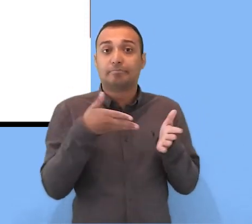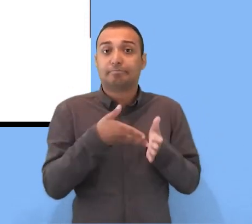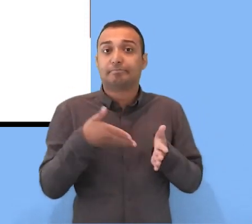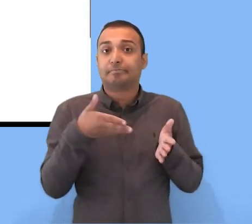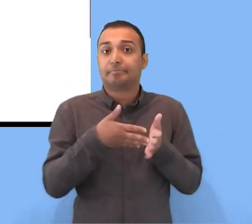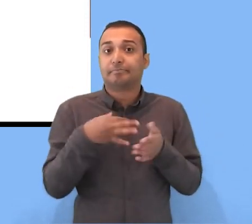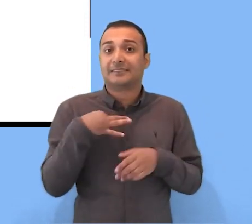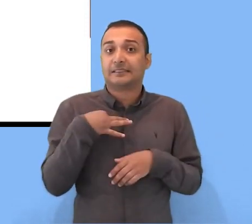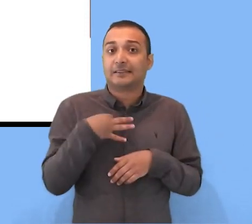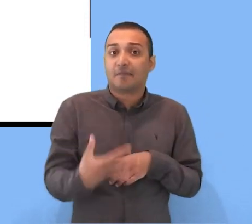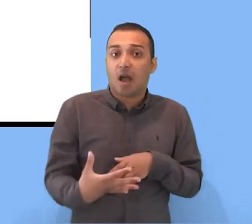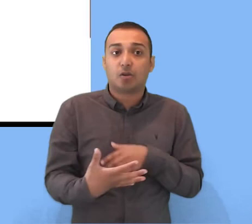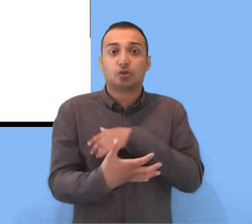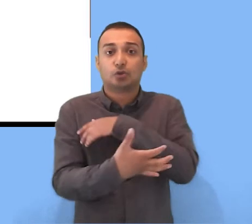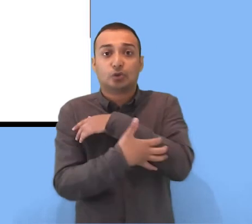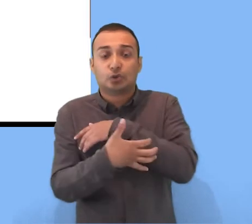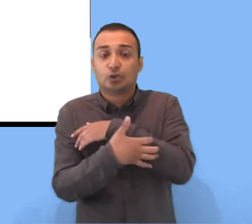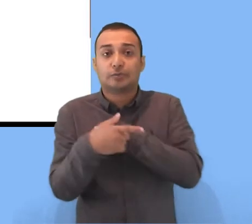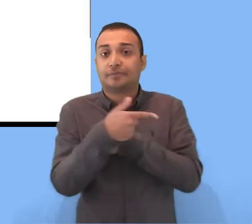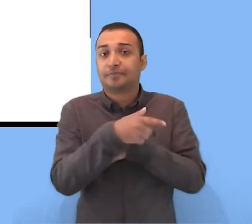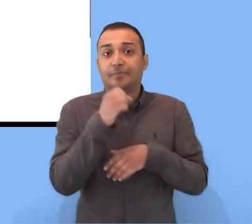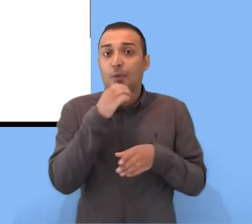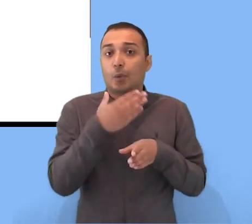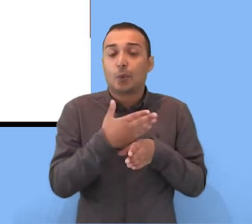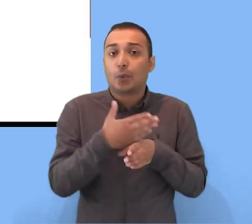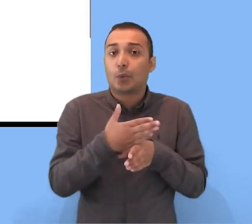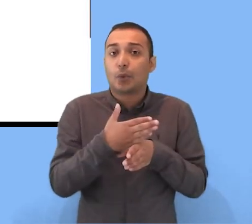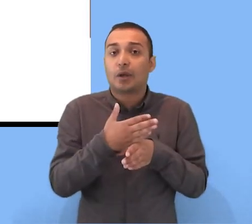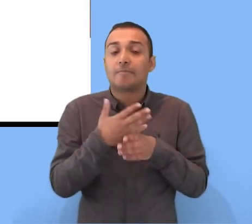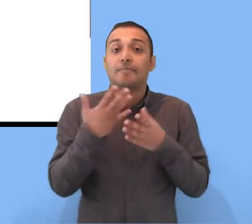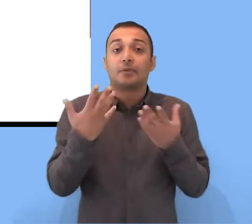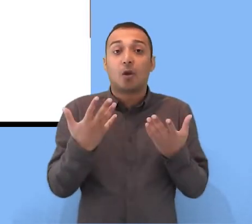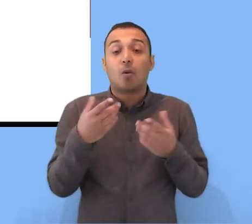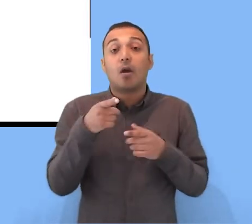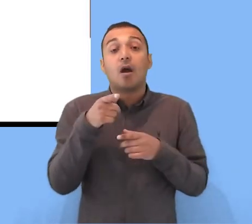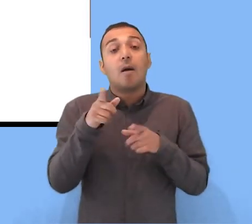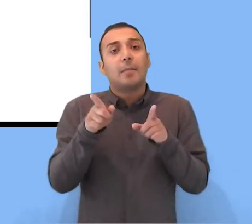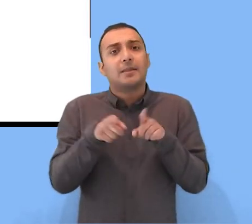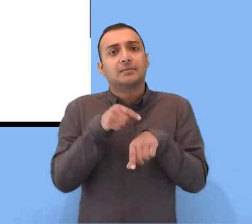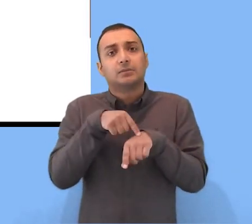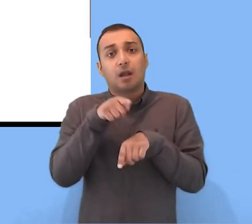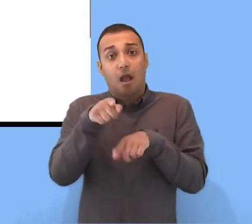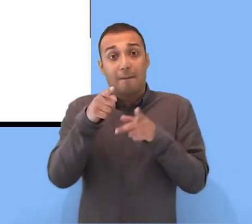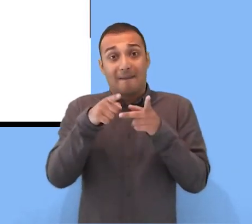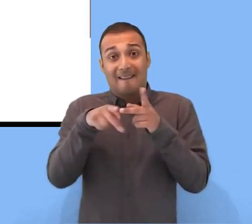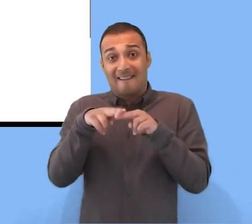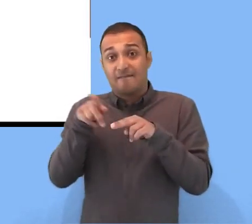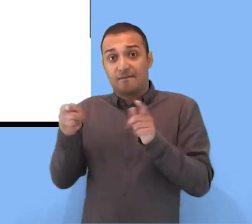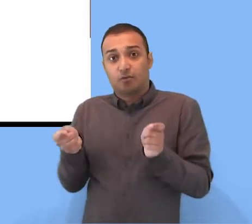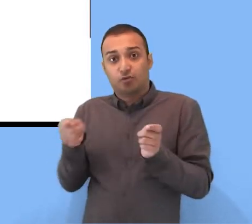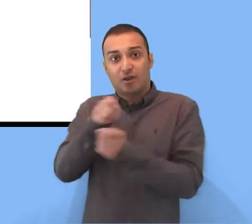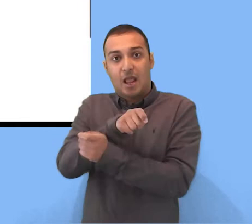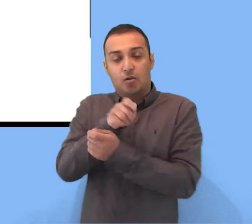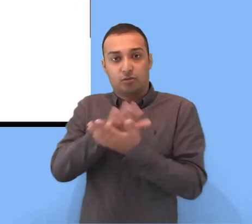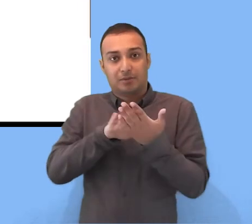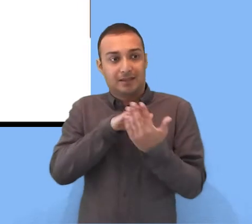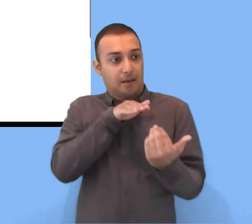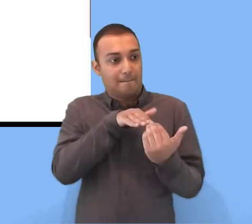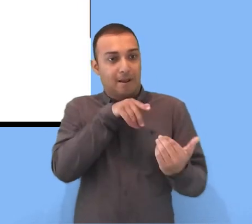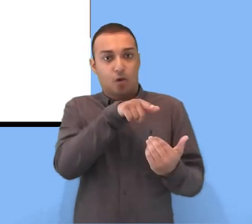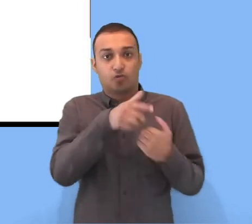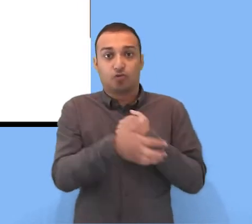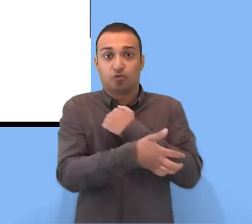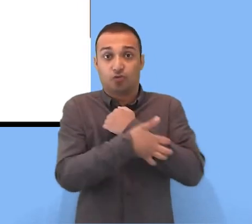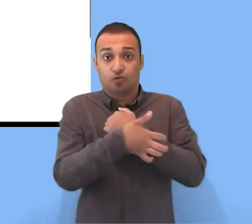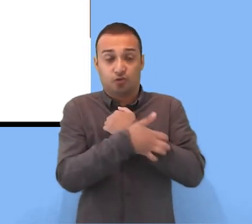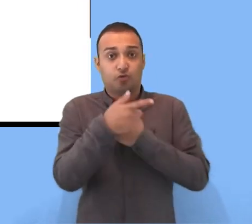learning activities and support around the most disadvantaged families, they still reach all the others. Suma will talk more later